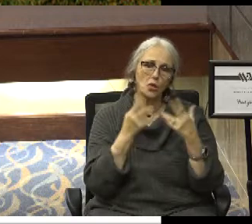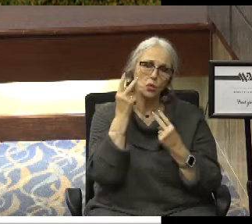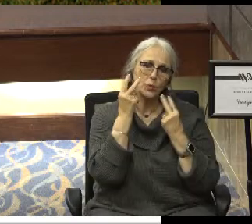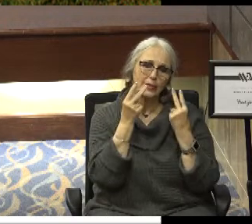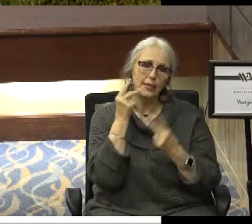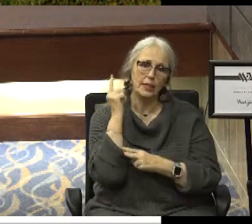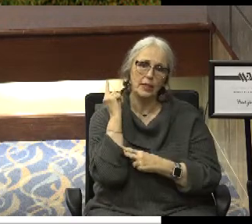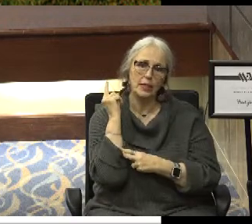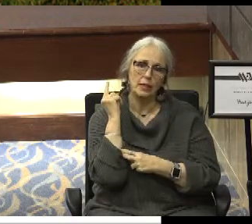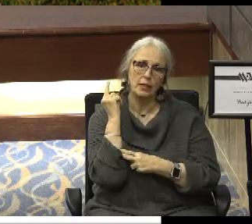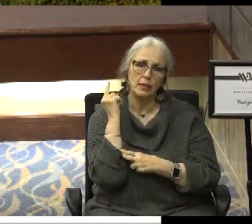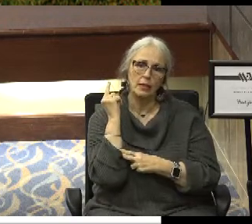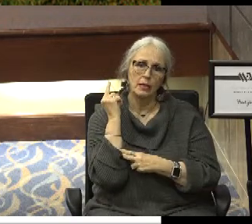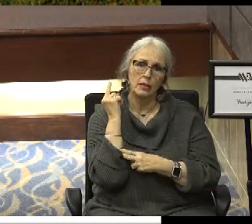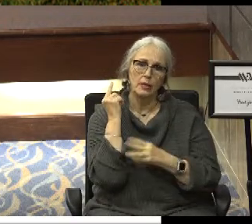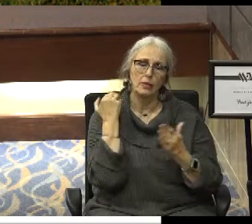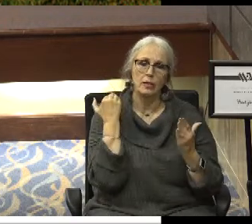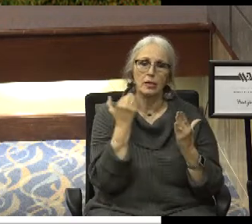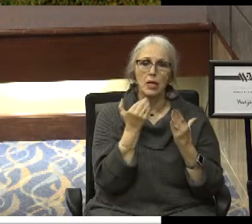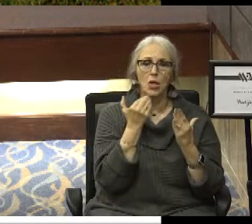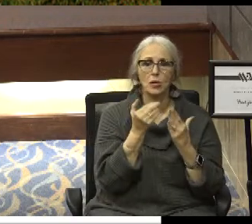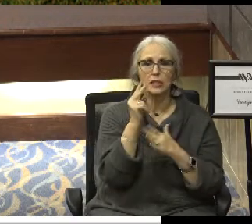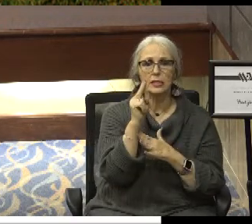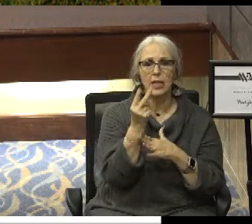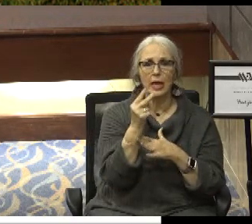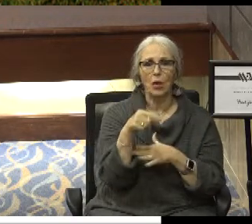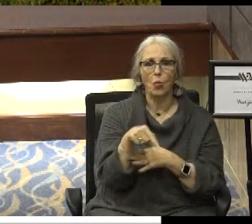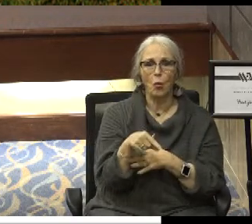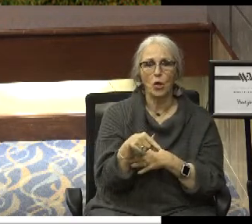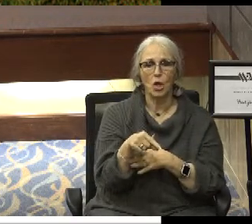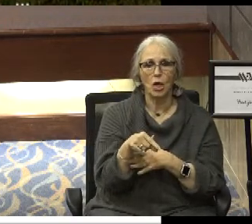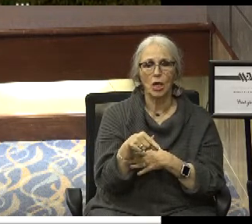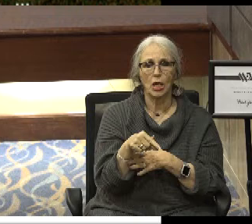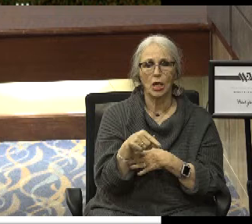here by the second quarter of next year.